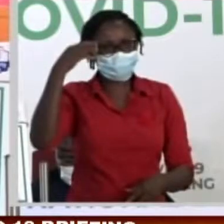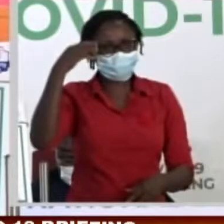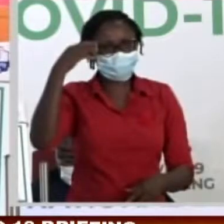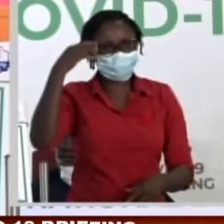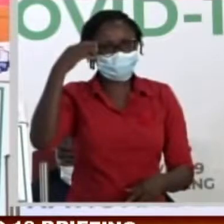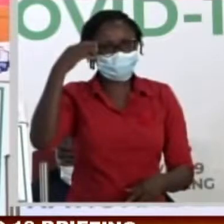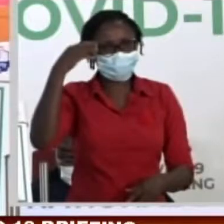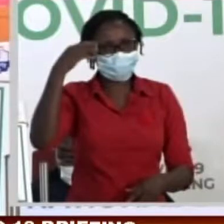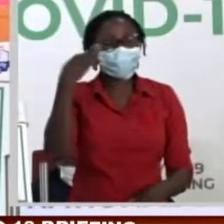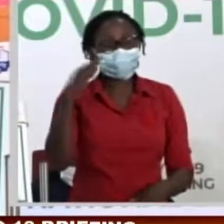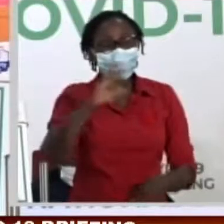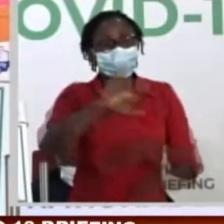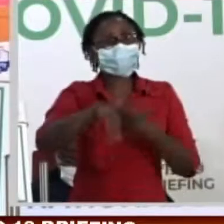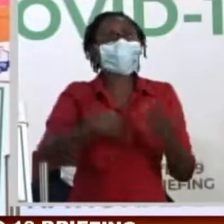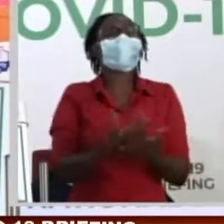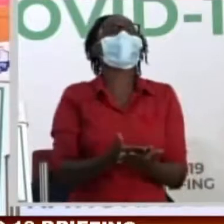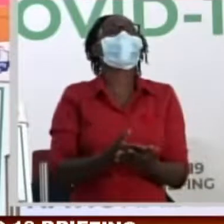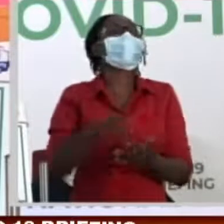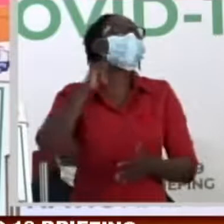all.